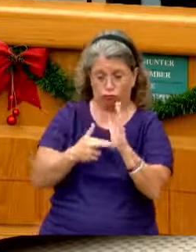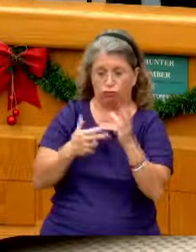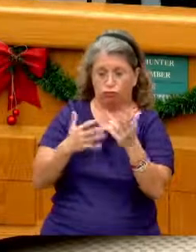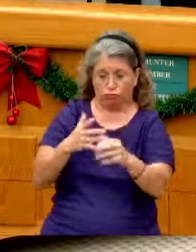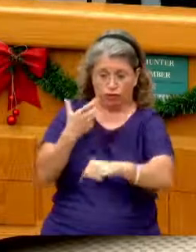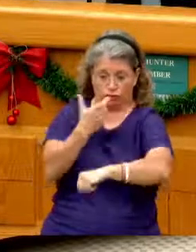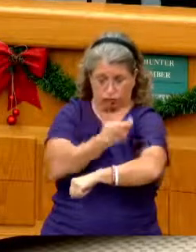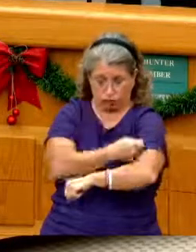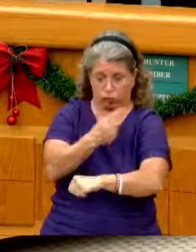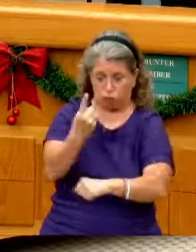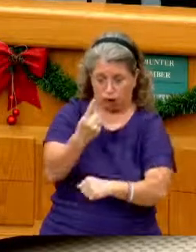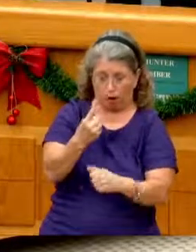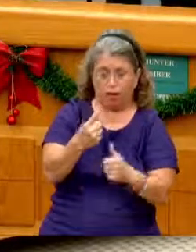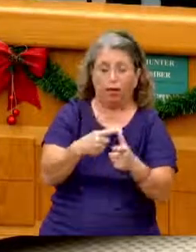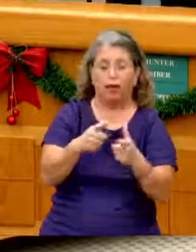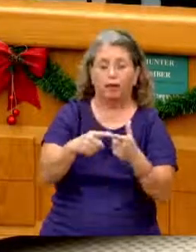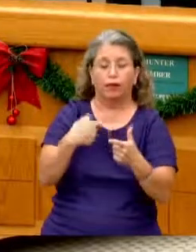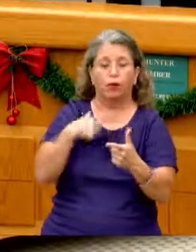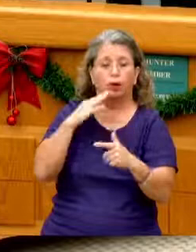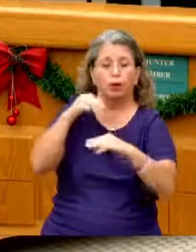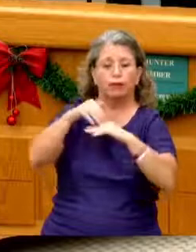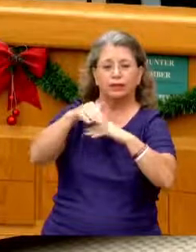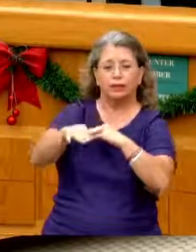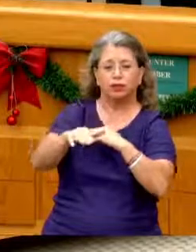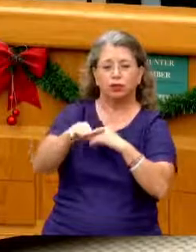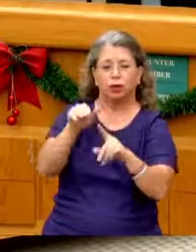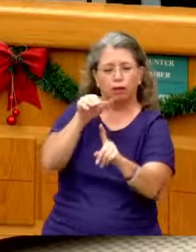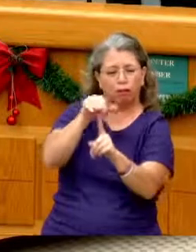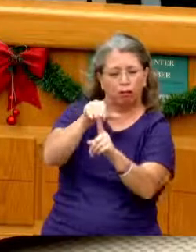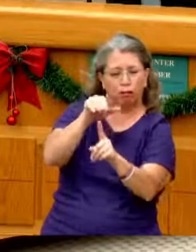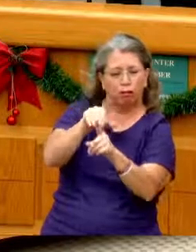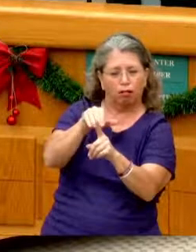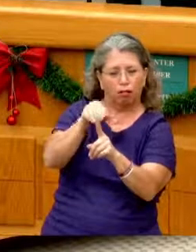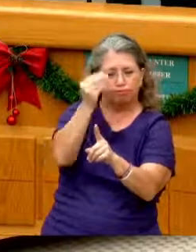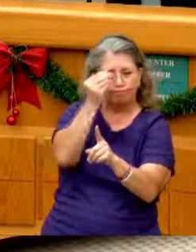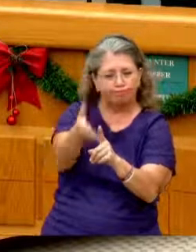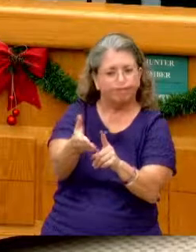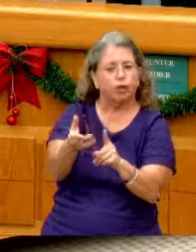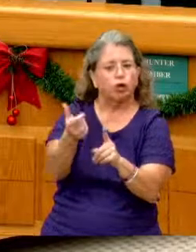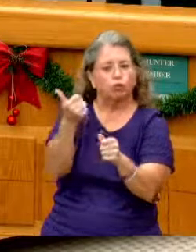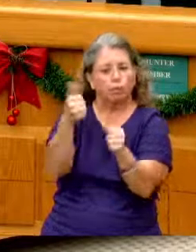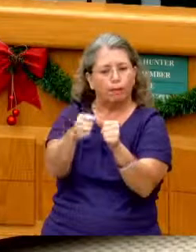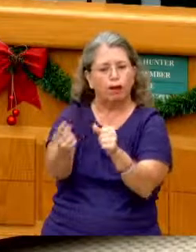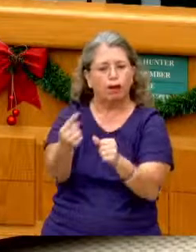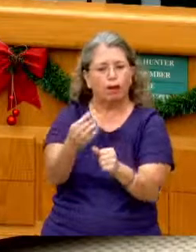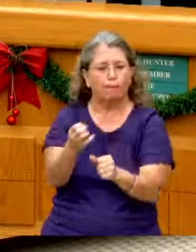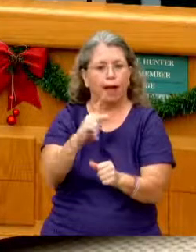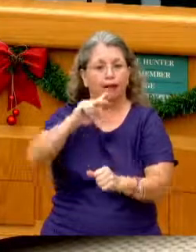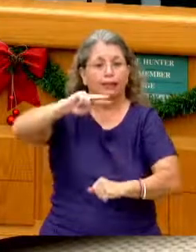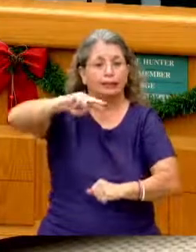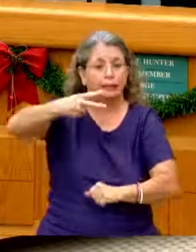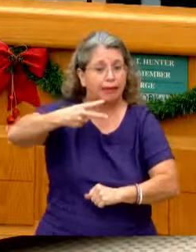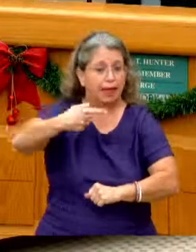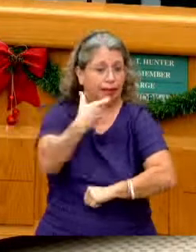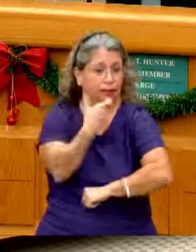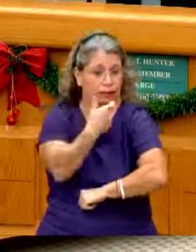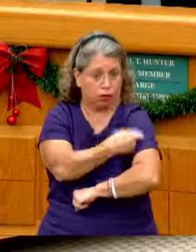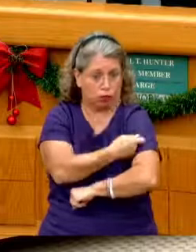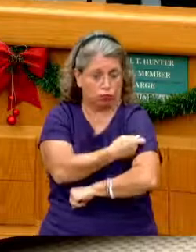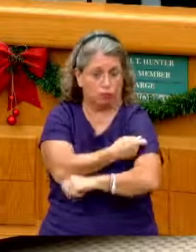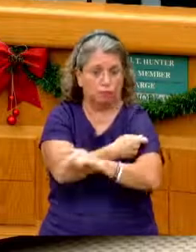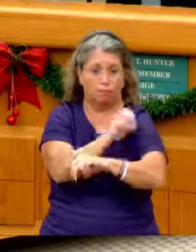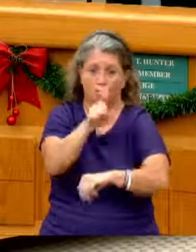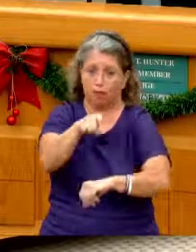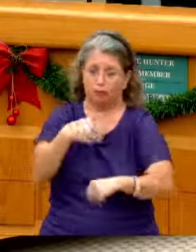at the time for you to come back, and then you start the process all over again. We had a lot of individuals, like the judge